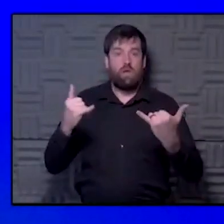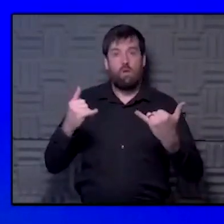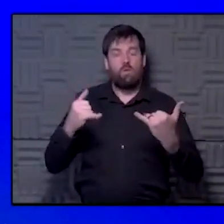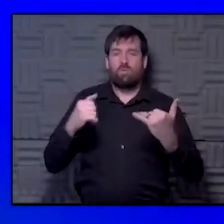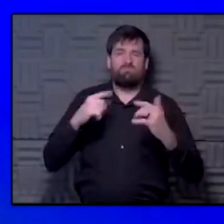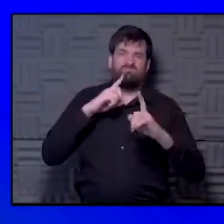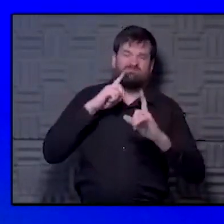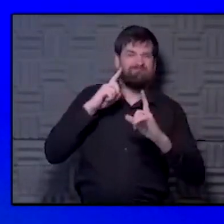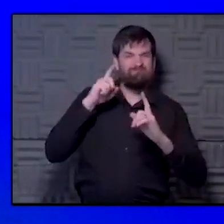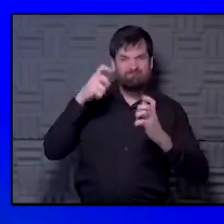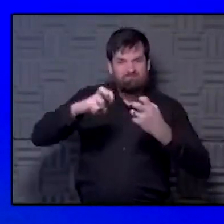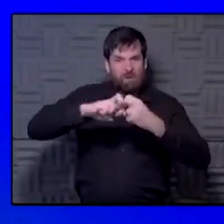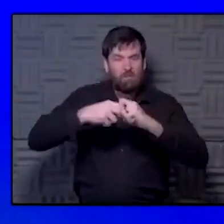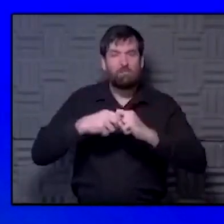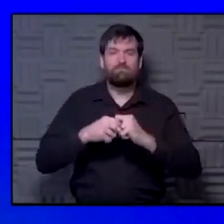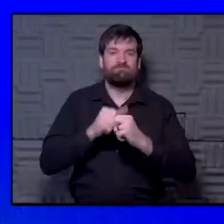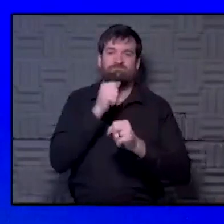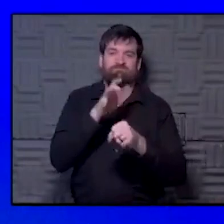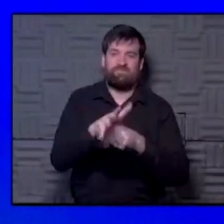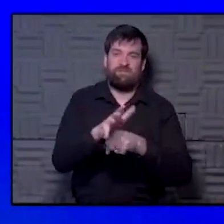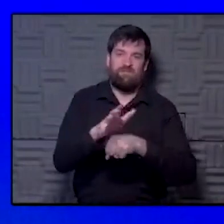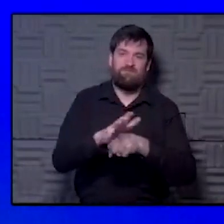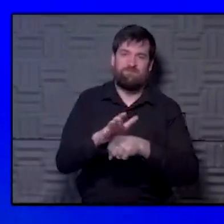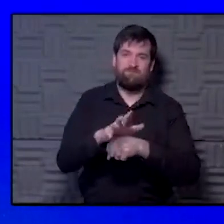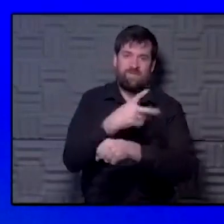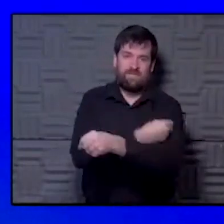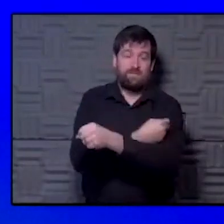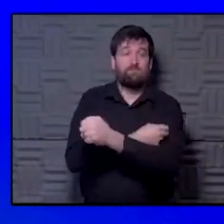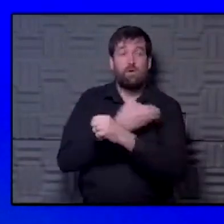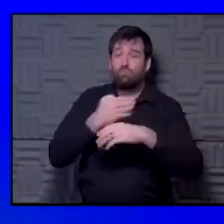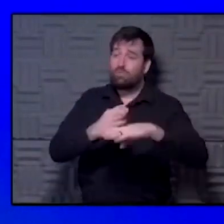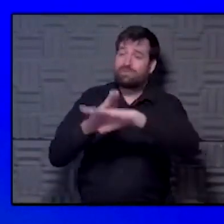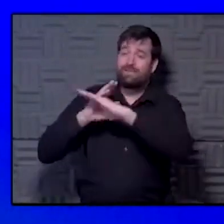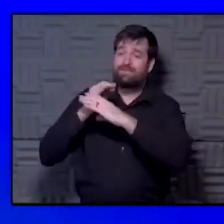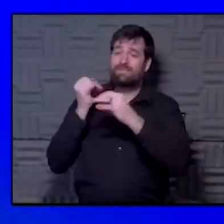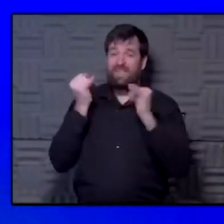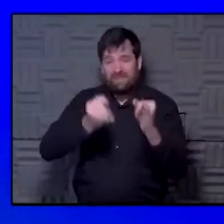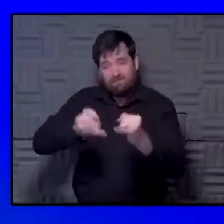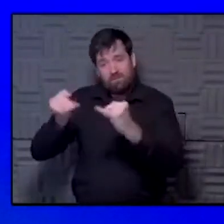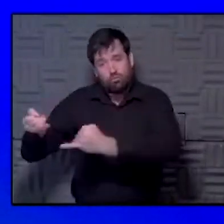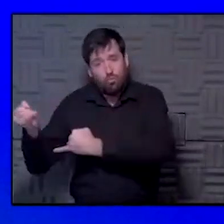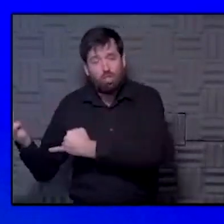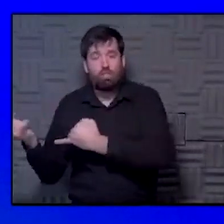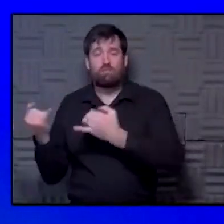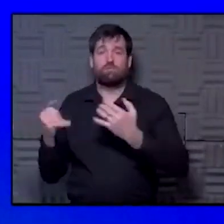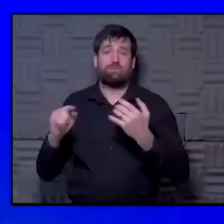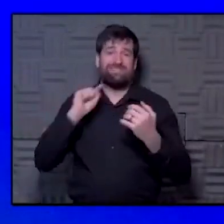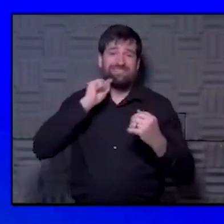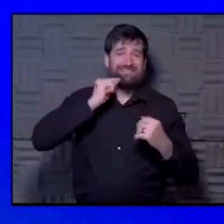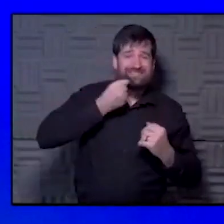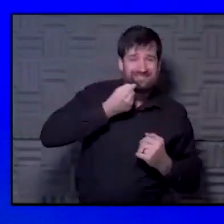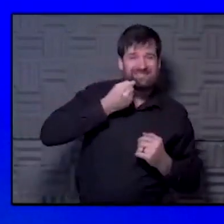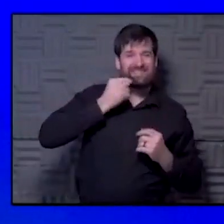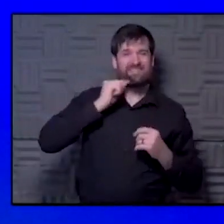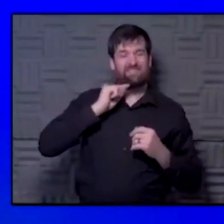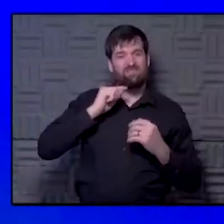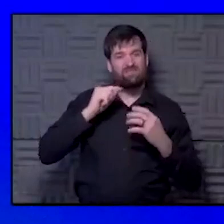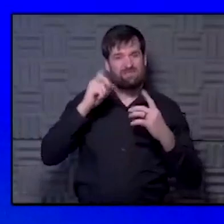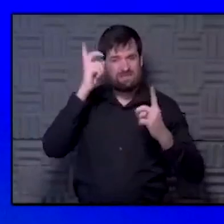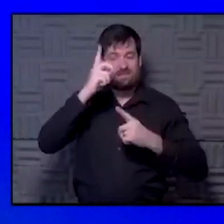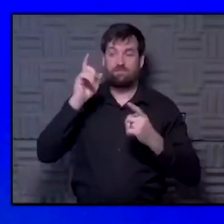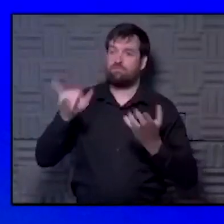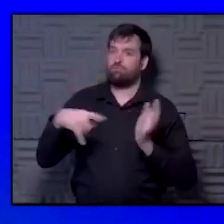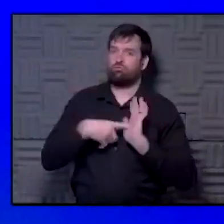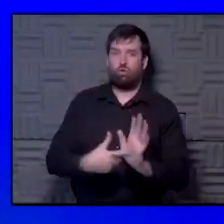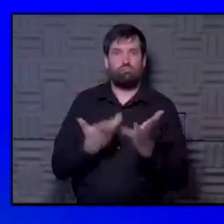vaccine. And we know that if we can protect individuals from having severe disease and critical disease, and that's what these vaccines have